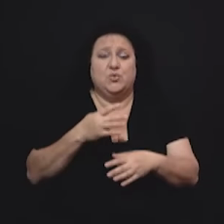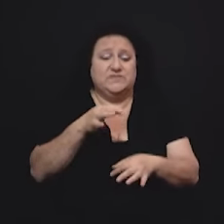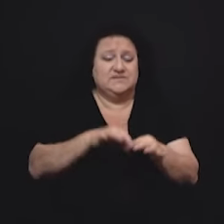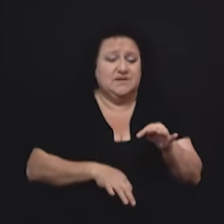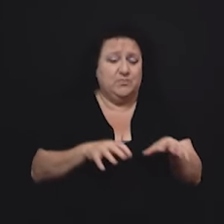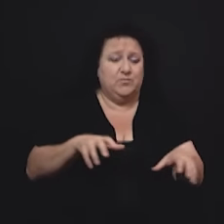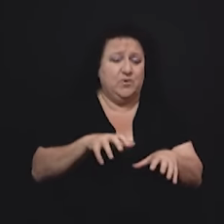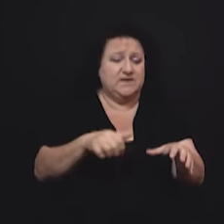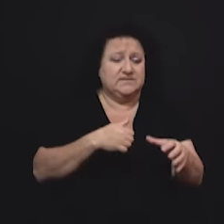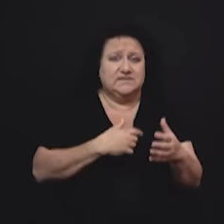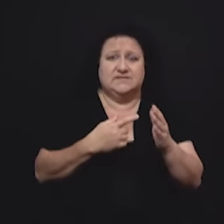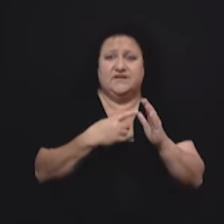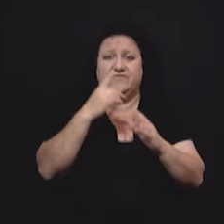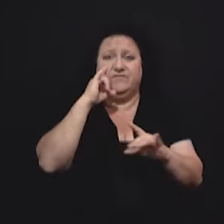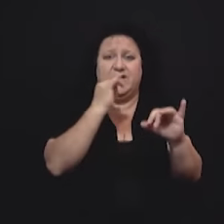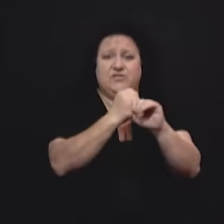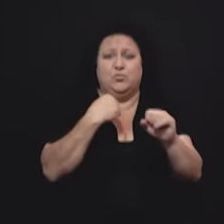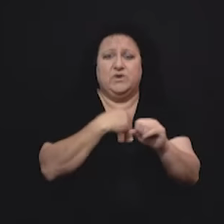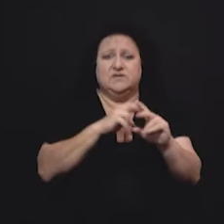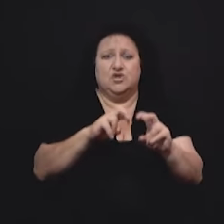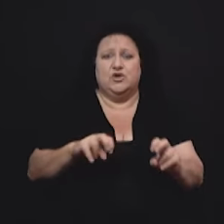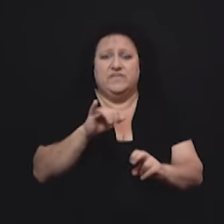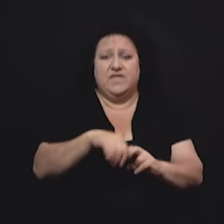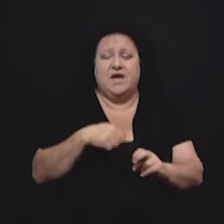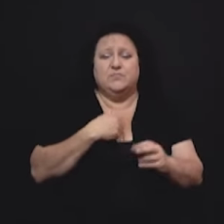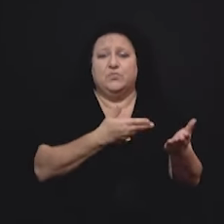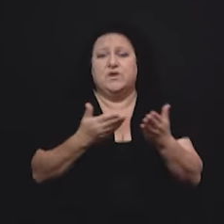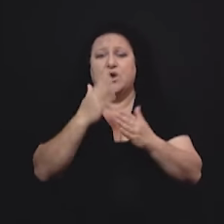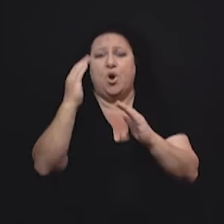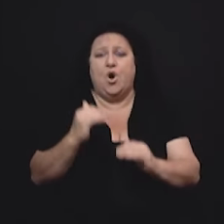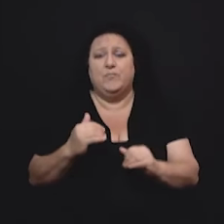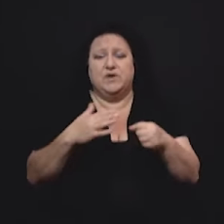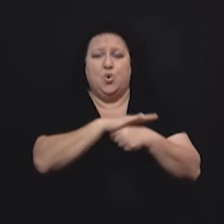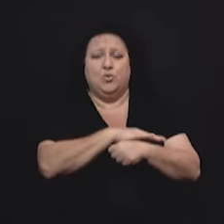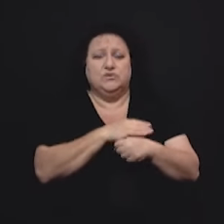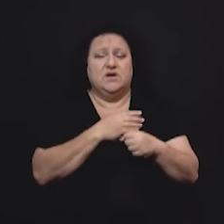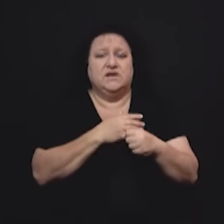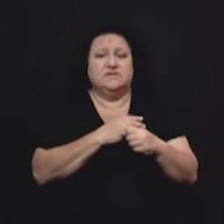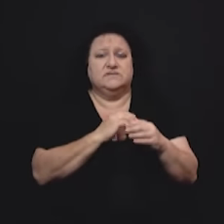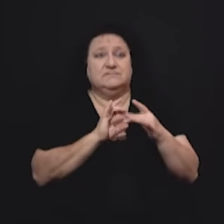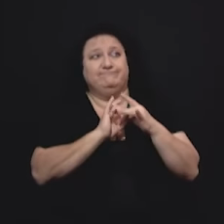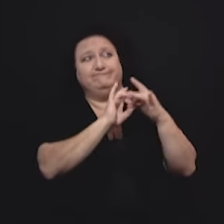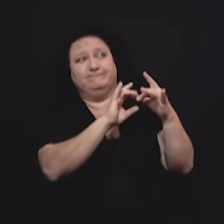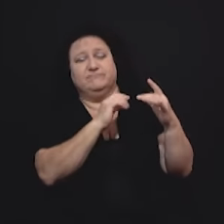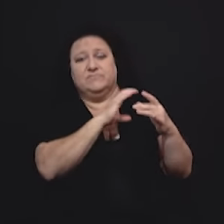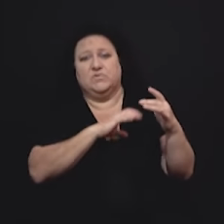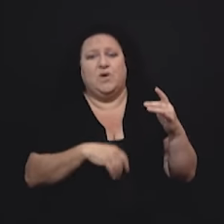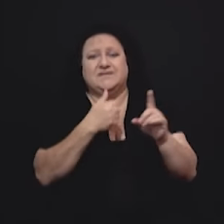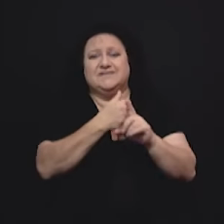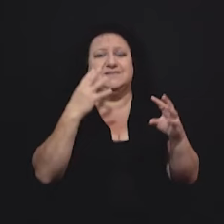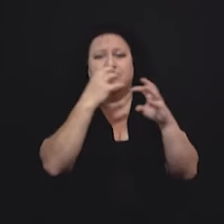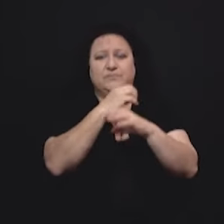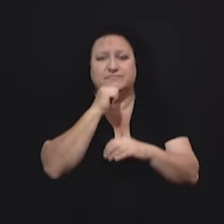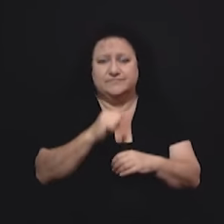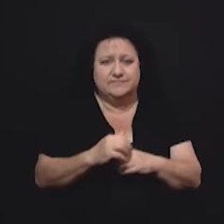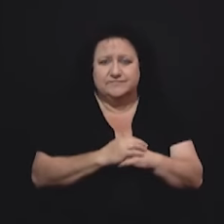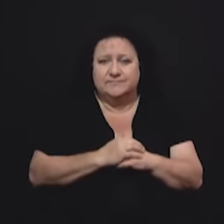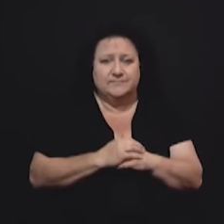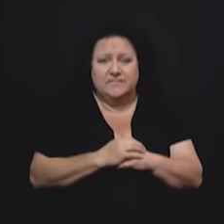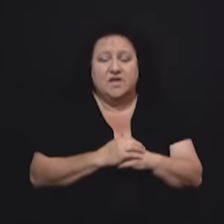this. Bringing hope and wholeness through Christ is not complicated. Verse 43 says, a sense of awe came